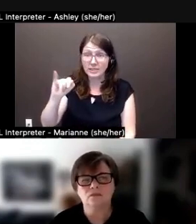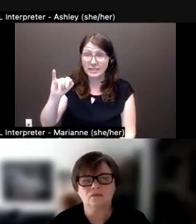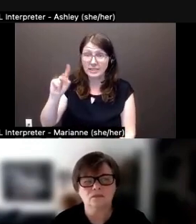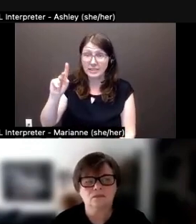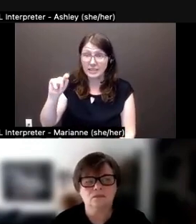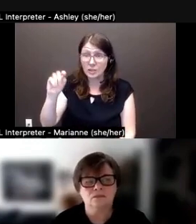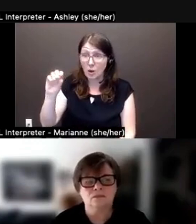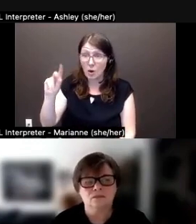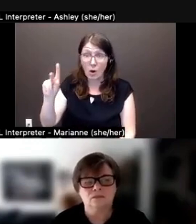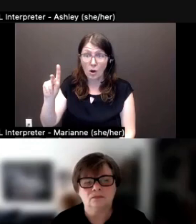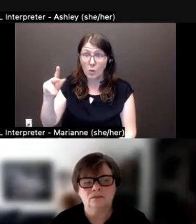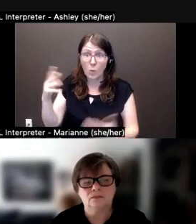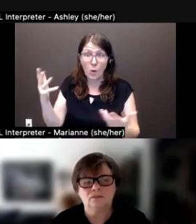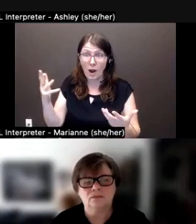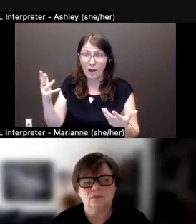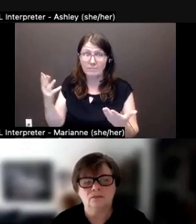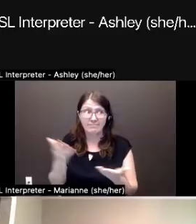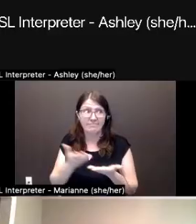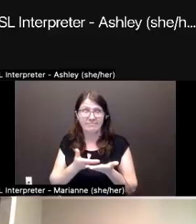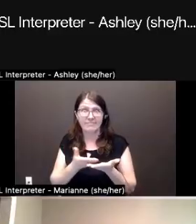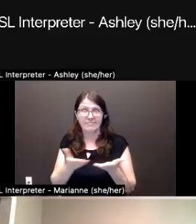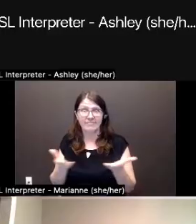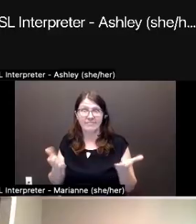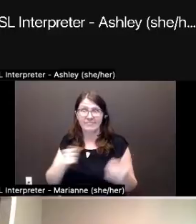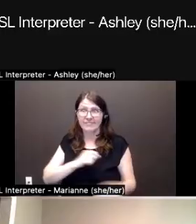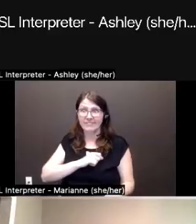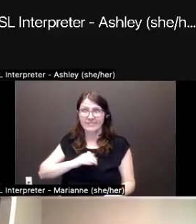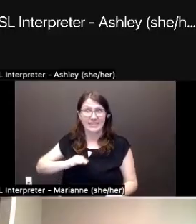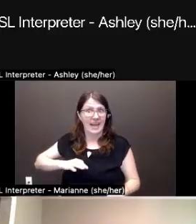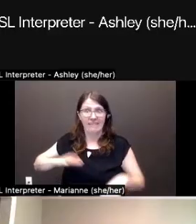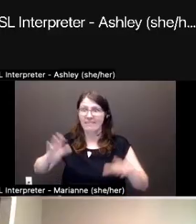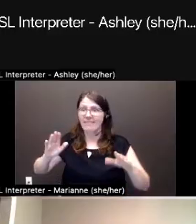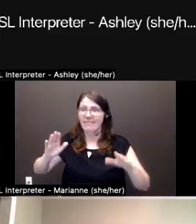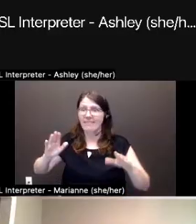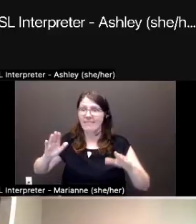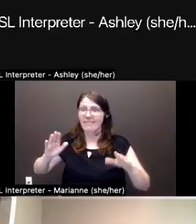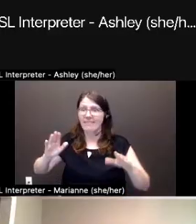on our staff had really used it before.